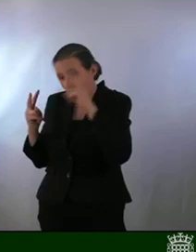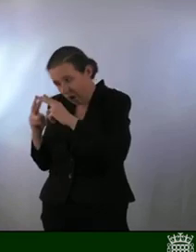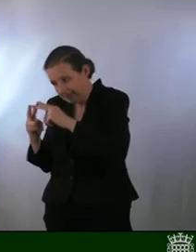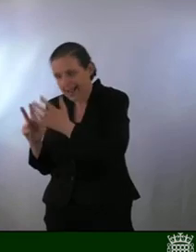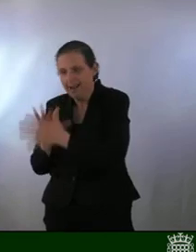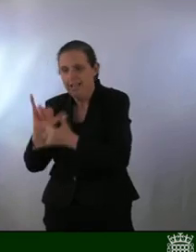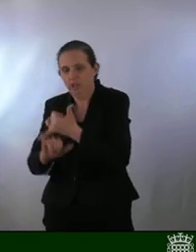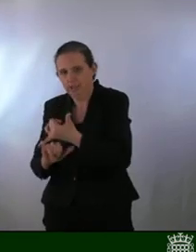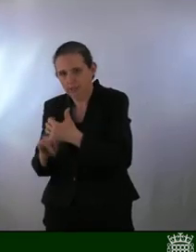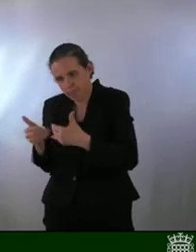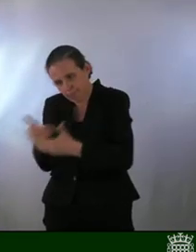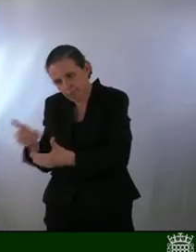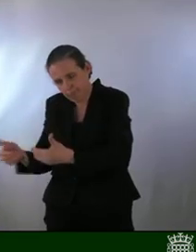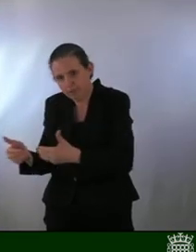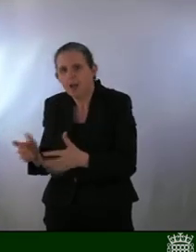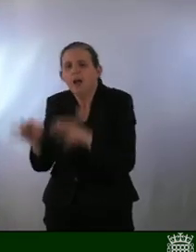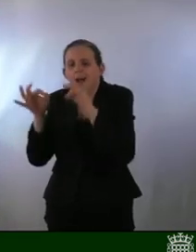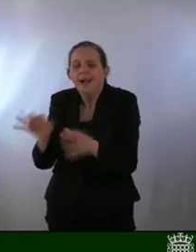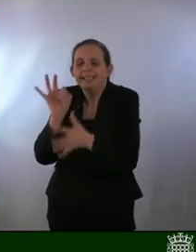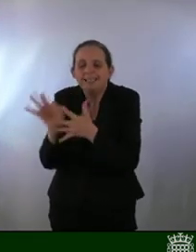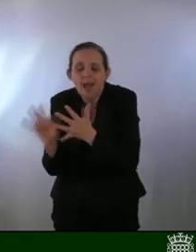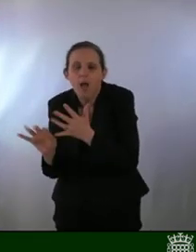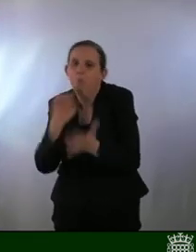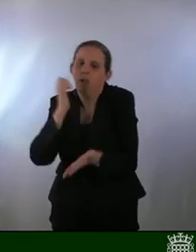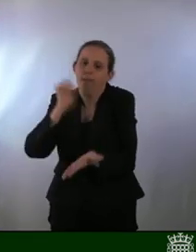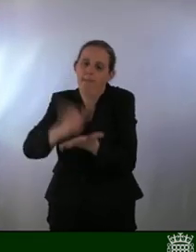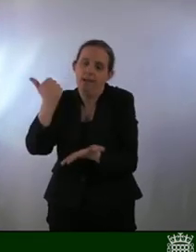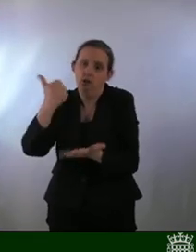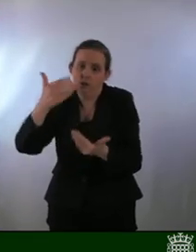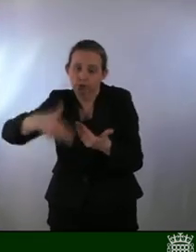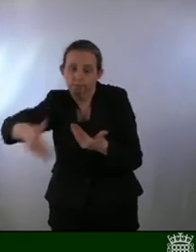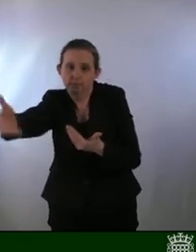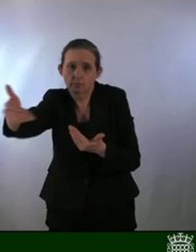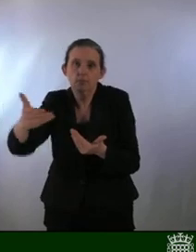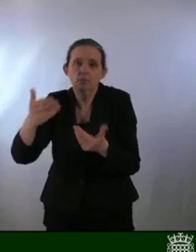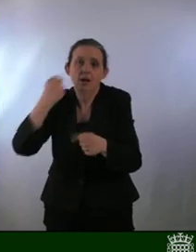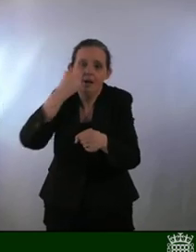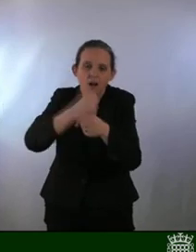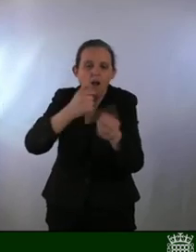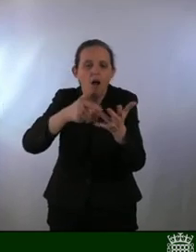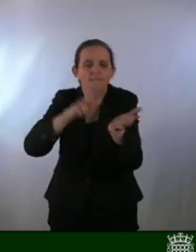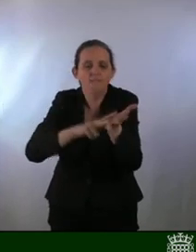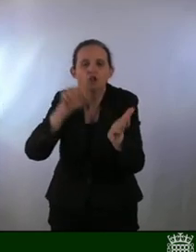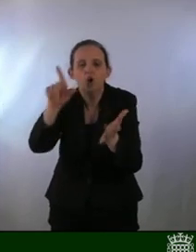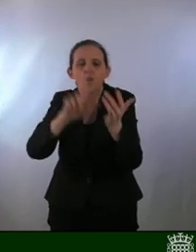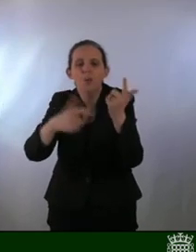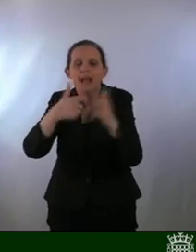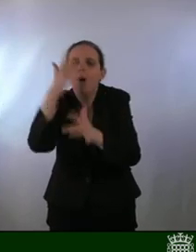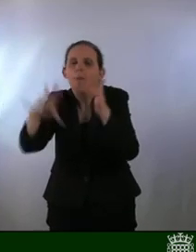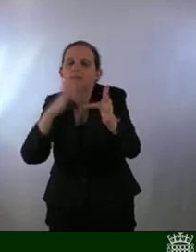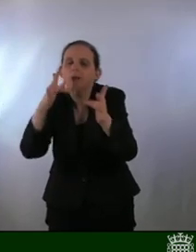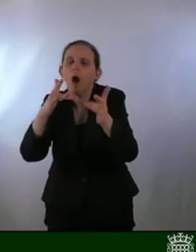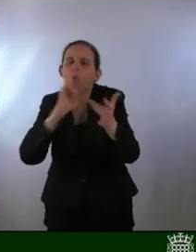NHS. The precise details of all of these will be published on the gov.uk website so that everybody